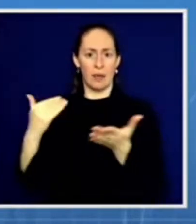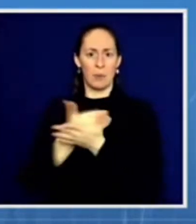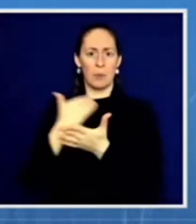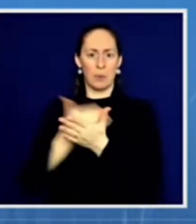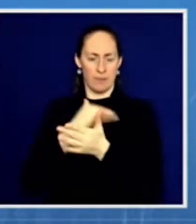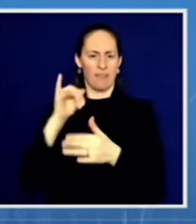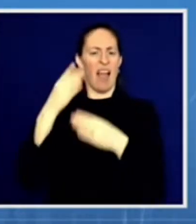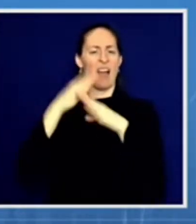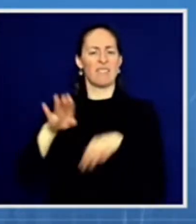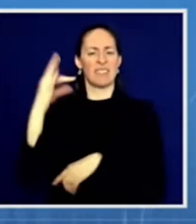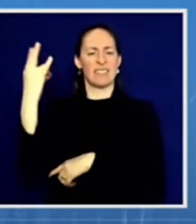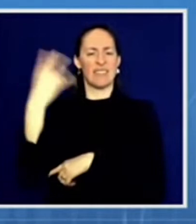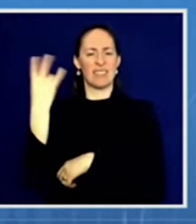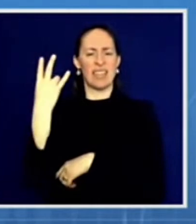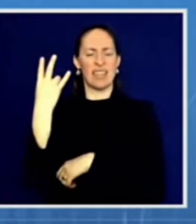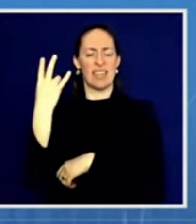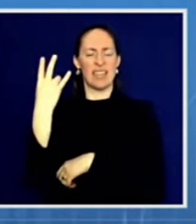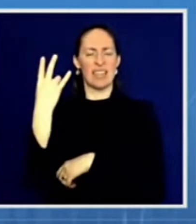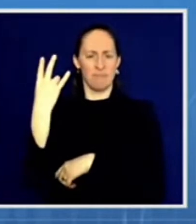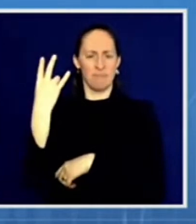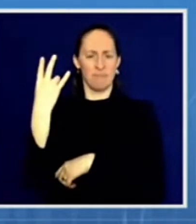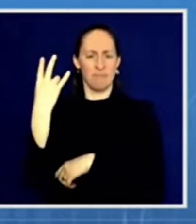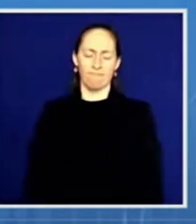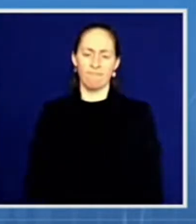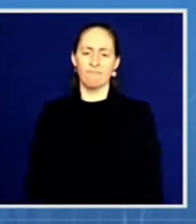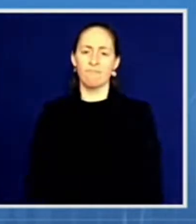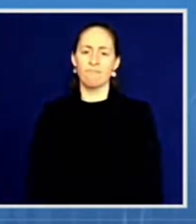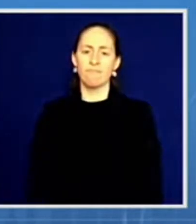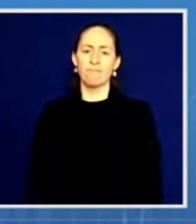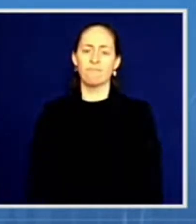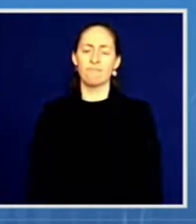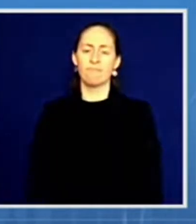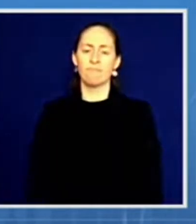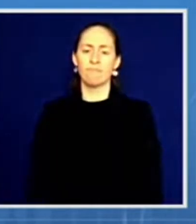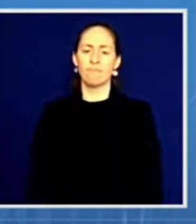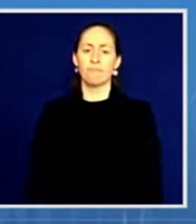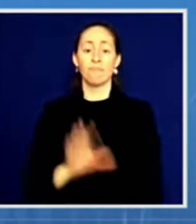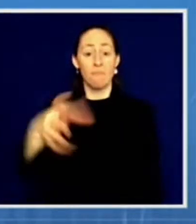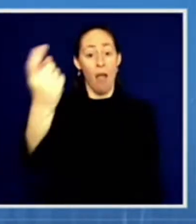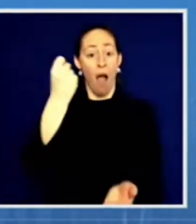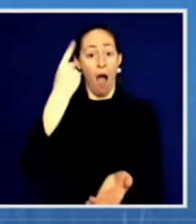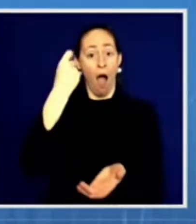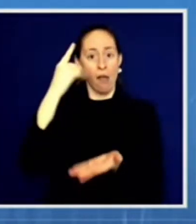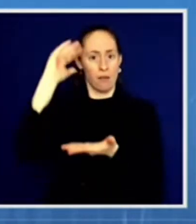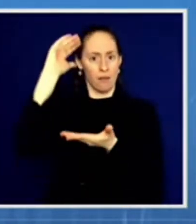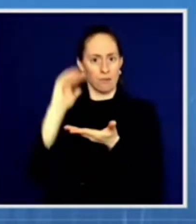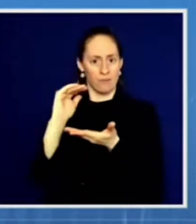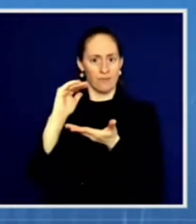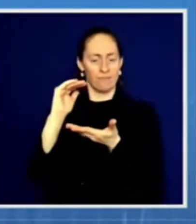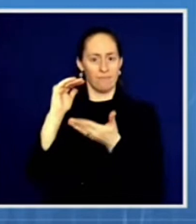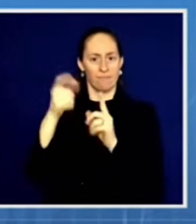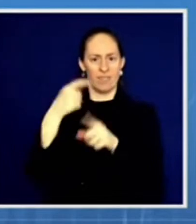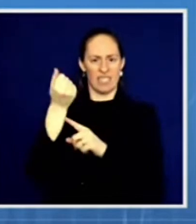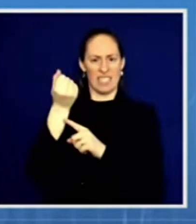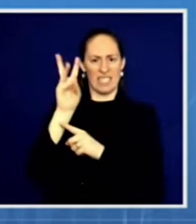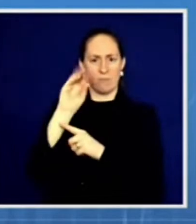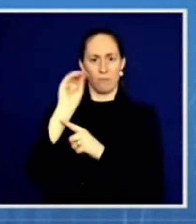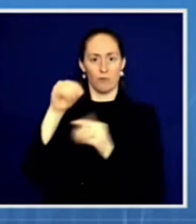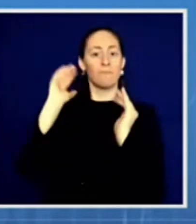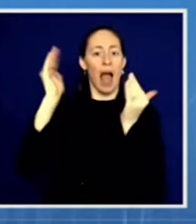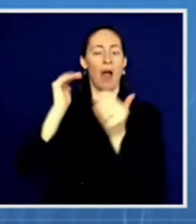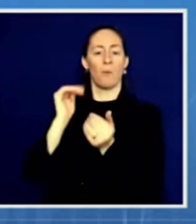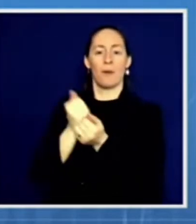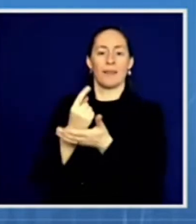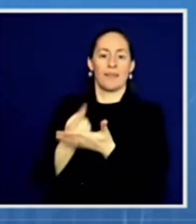daily cases. This represents a decrease of about 16% from our prior 7-day average. The 7-day average